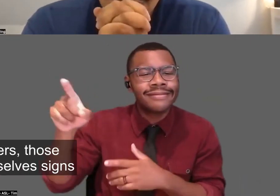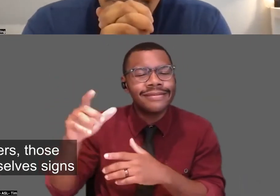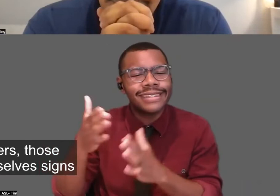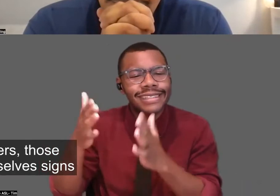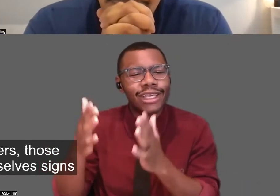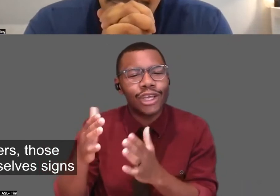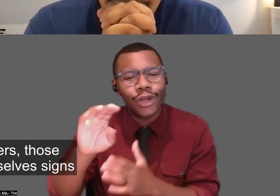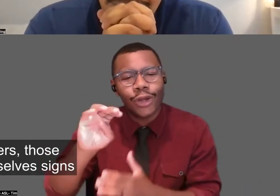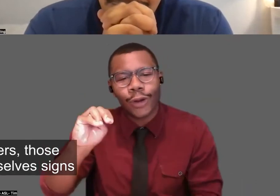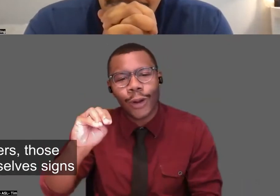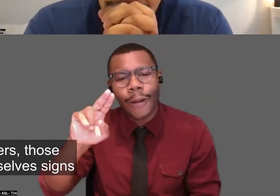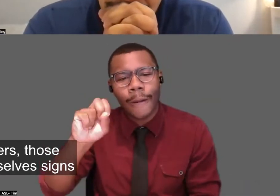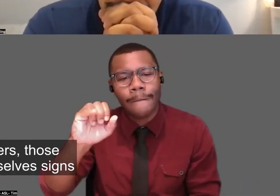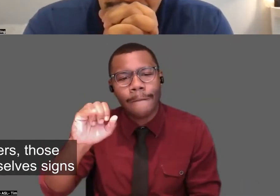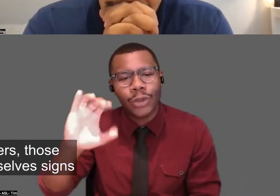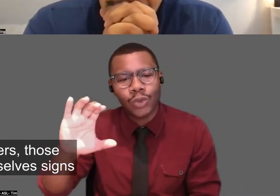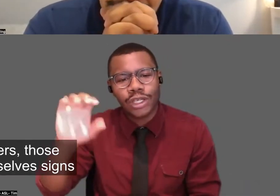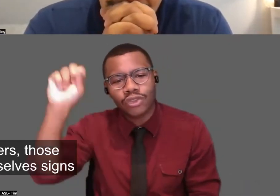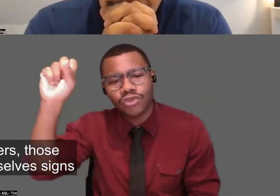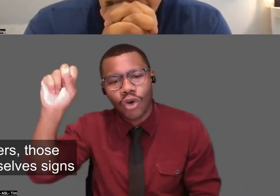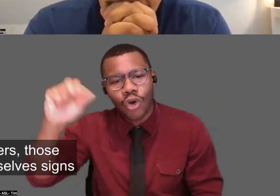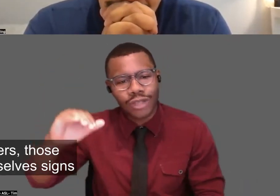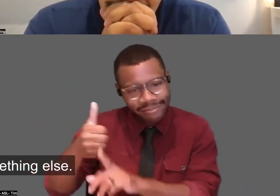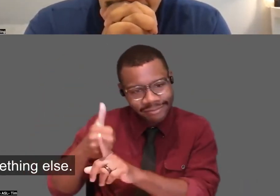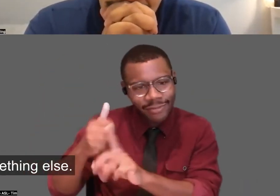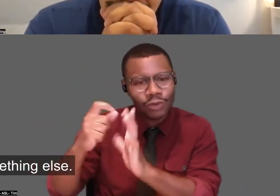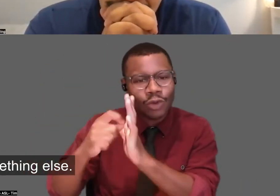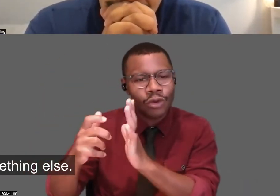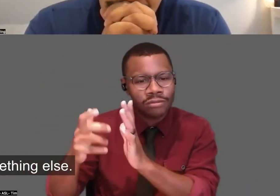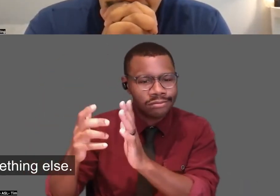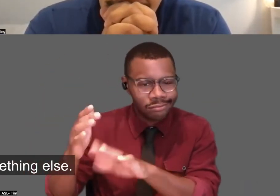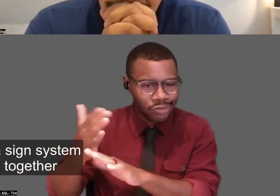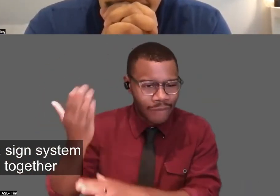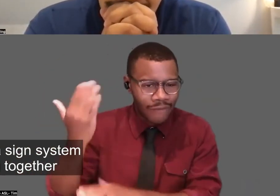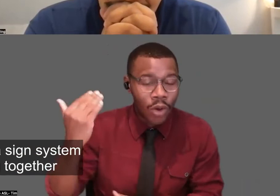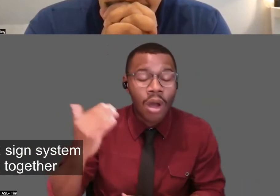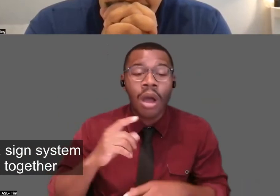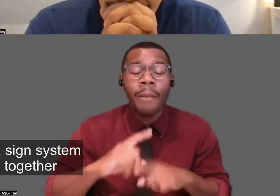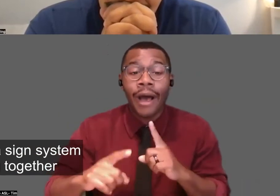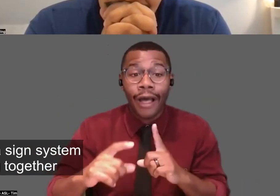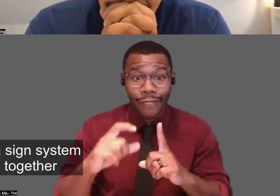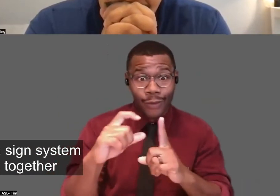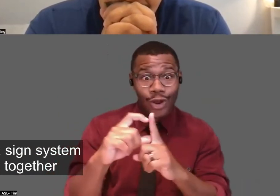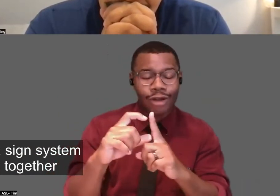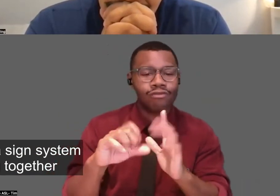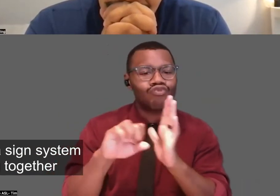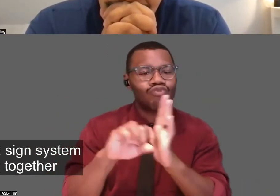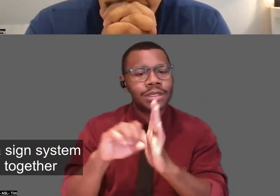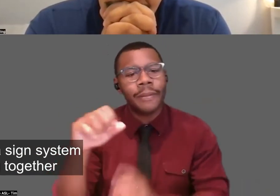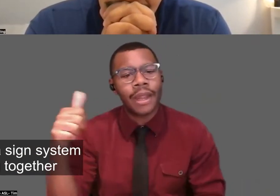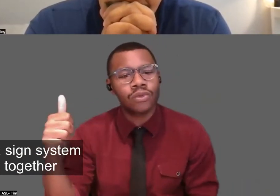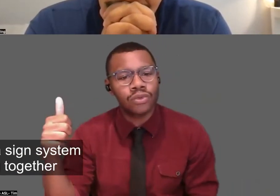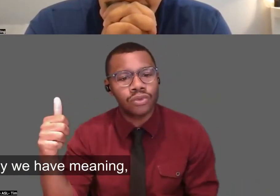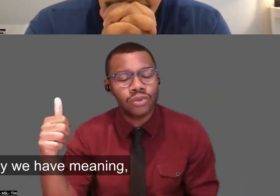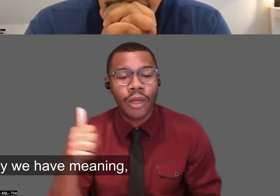But those letters, those words are themselves signs that signify something else. The alphabet is a sign system that we